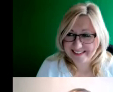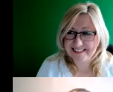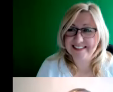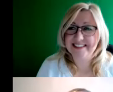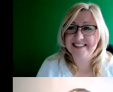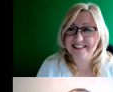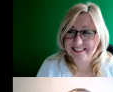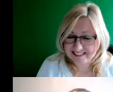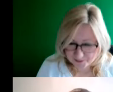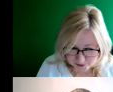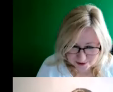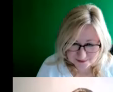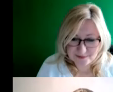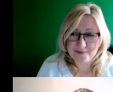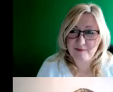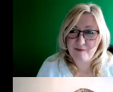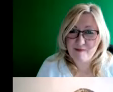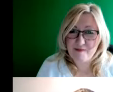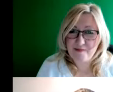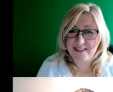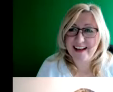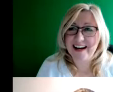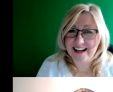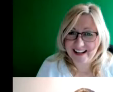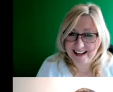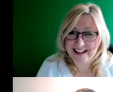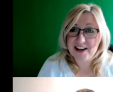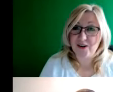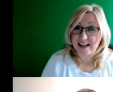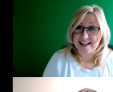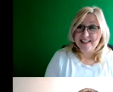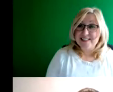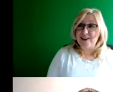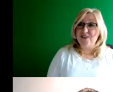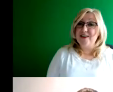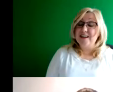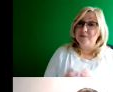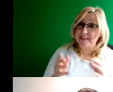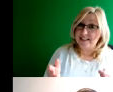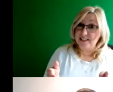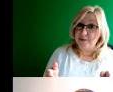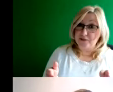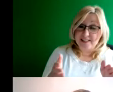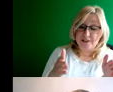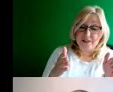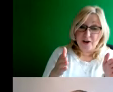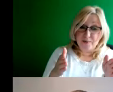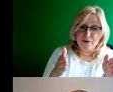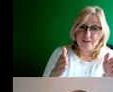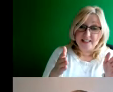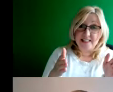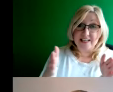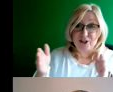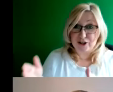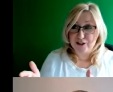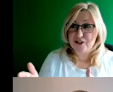It was amazing, but it was also a bit scary. Okay, so, but that's the other bit, right? So now you're